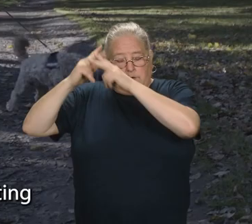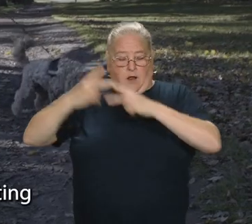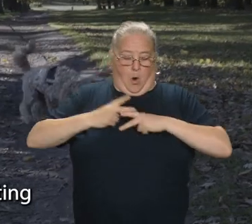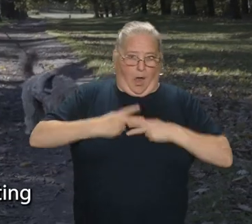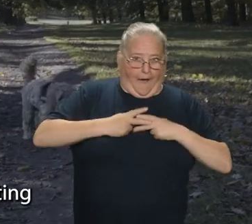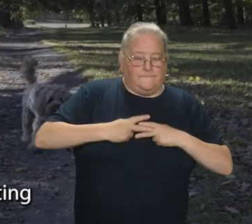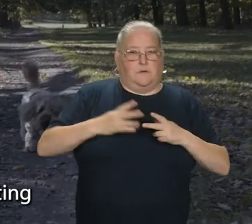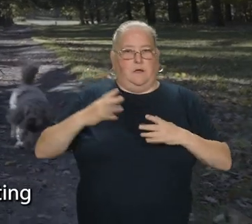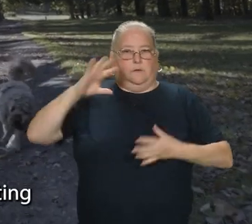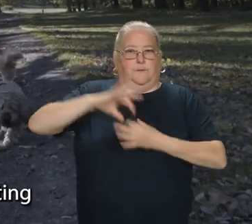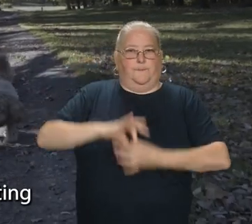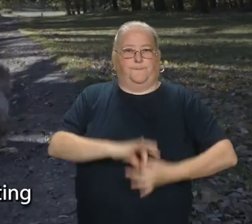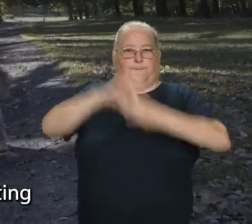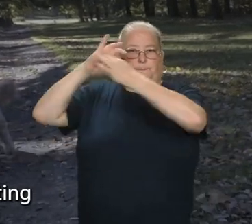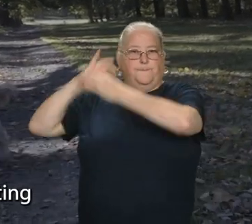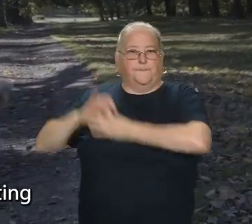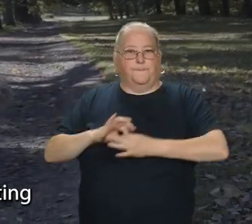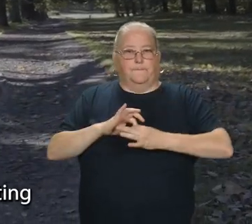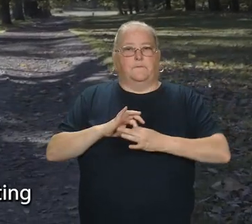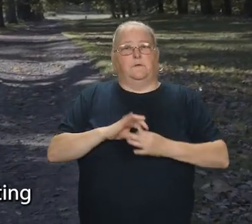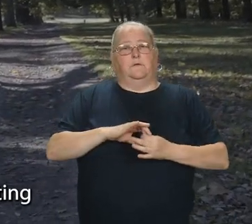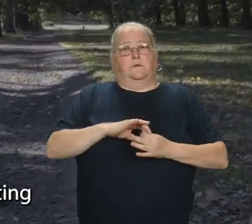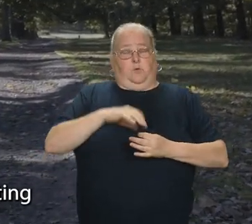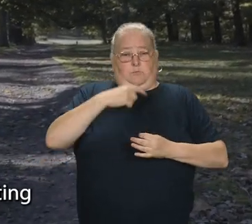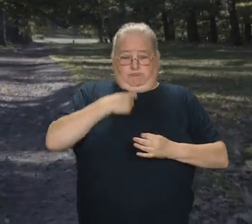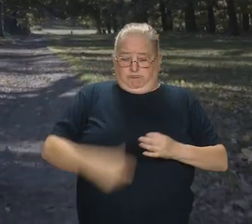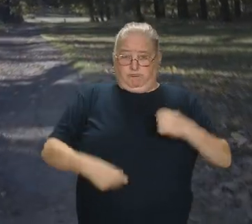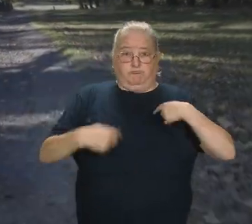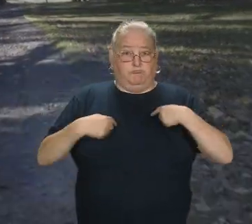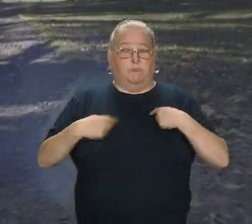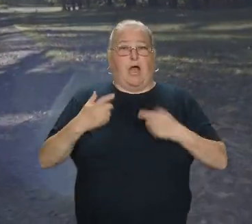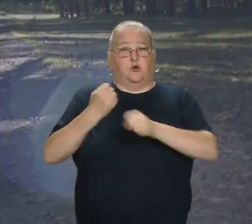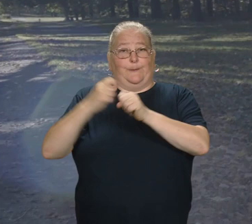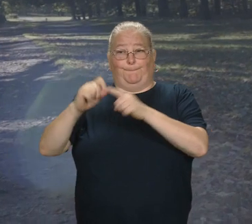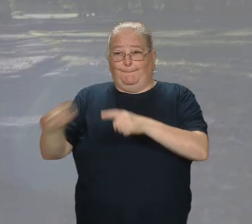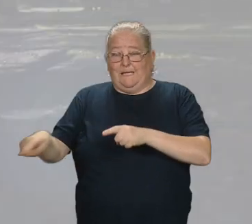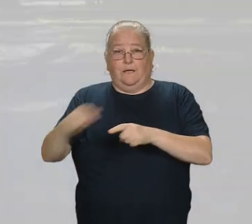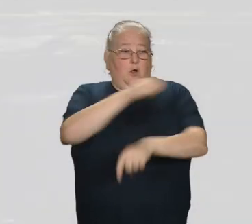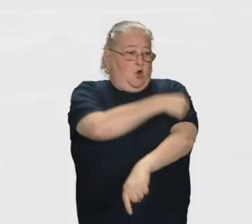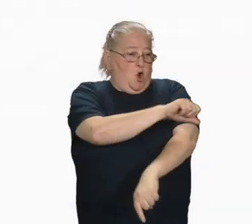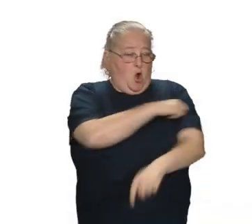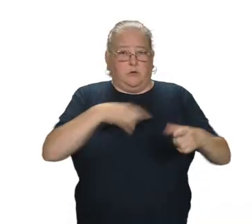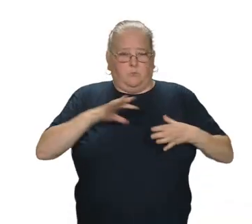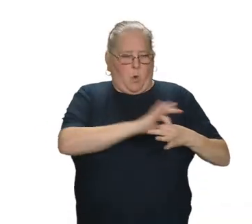your GP can help prevent health problems and stop existing ones getting worse.